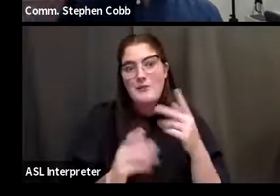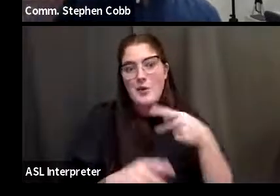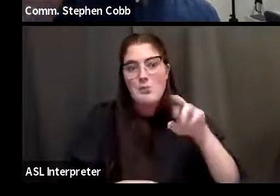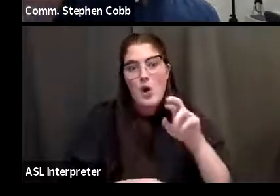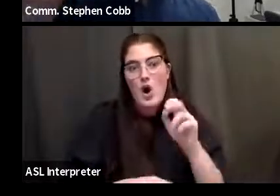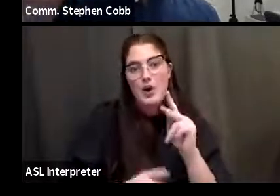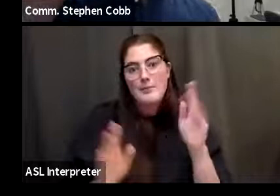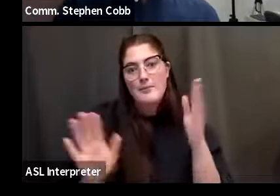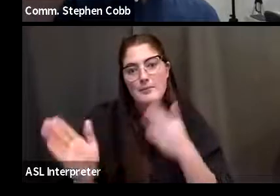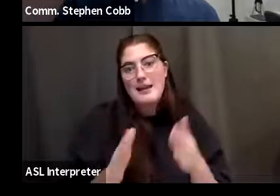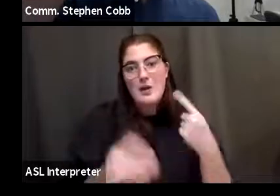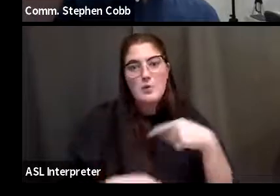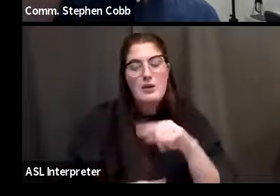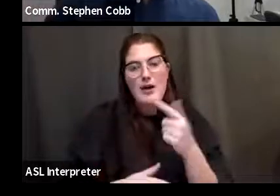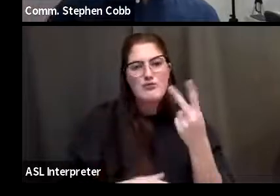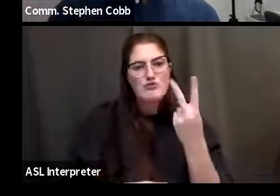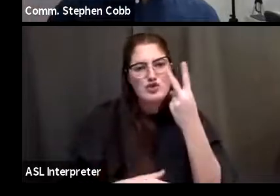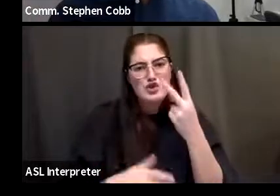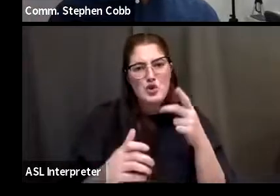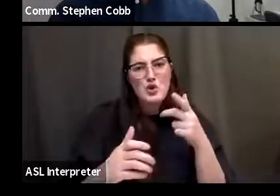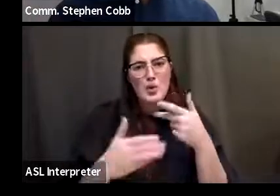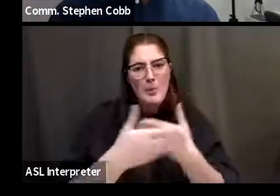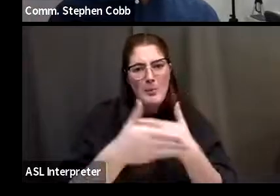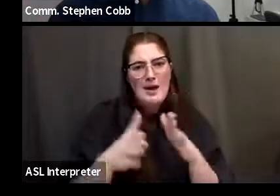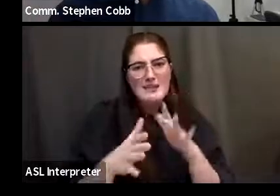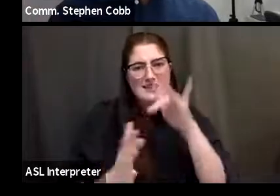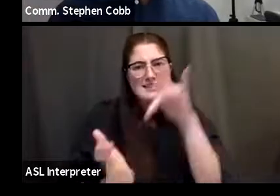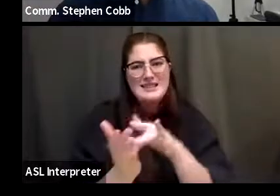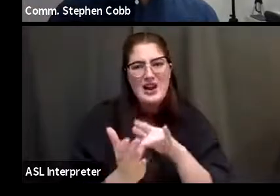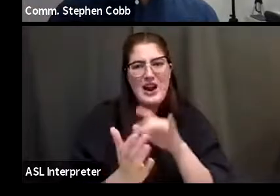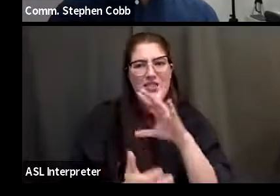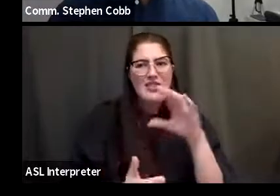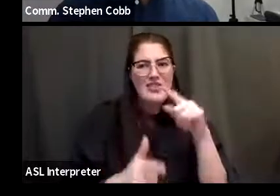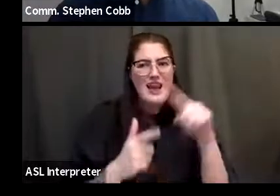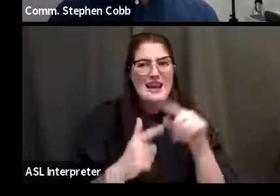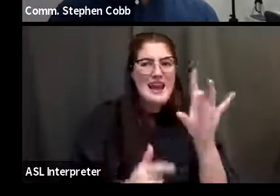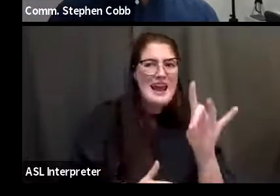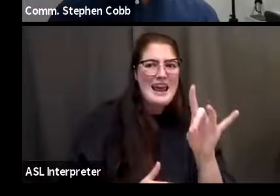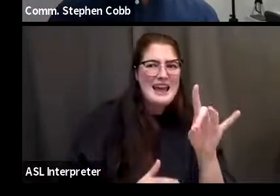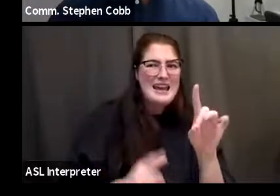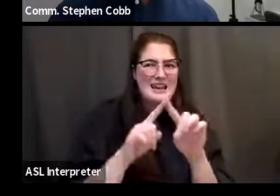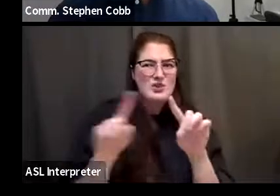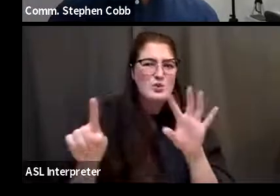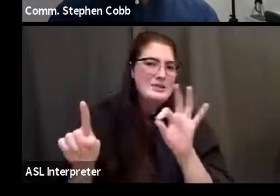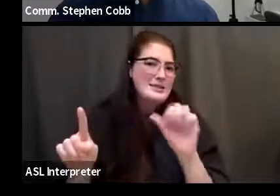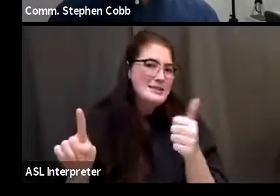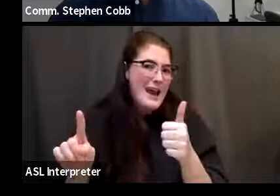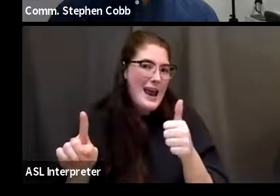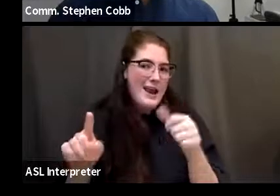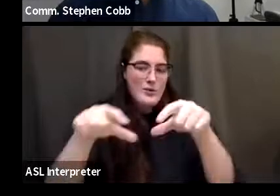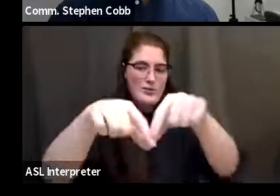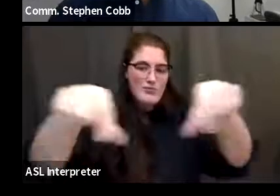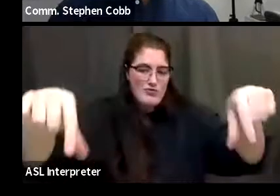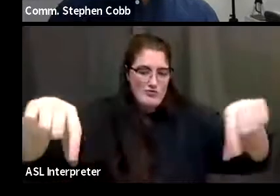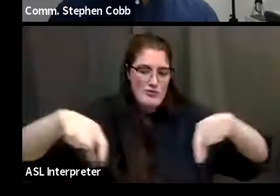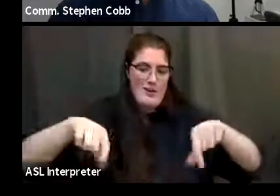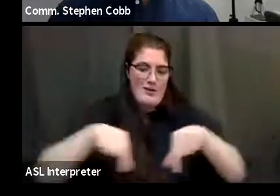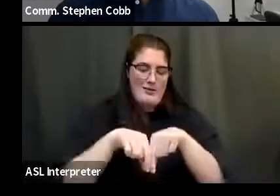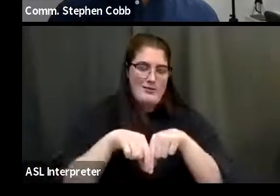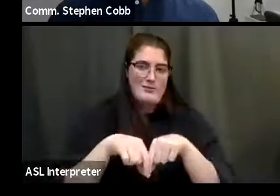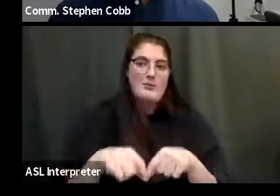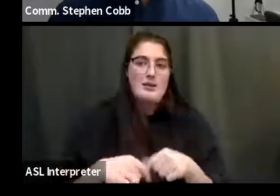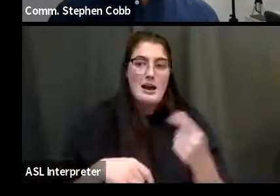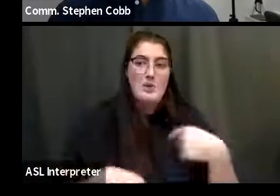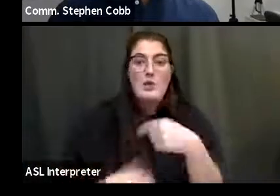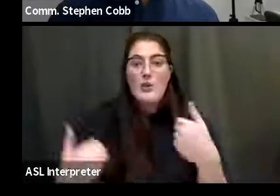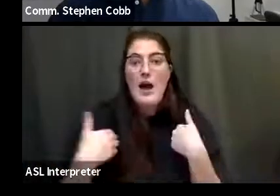in the center, and then I think it was like 8 to 10 around the perimeter of, where the sidewalk is. Okay. And we'll